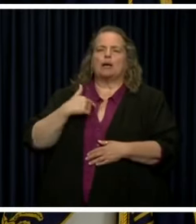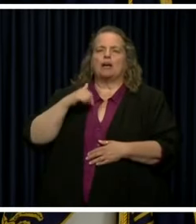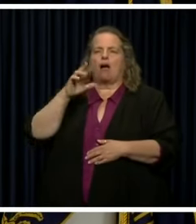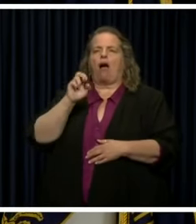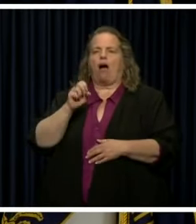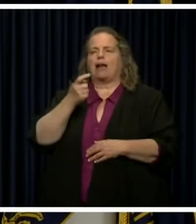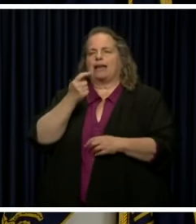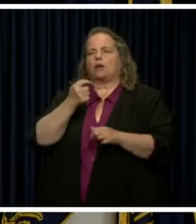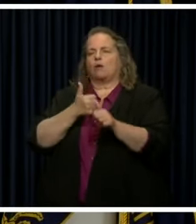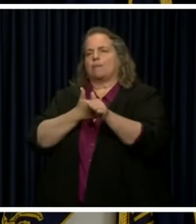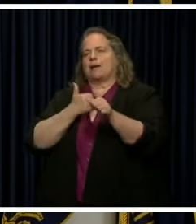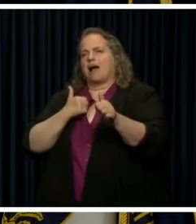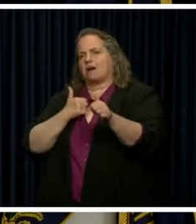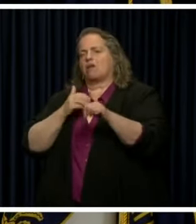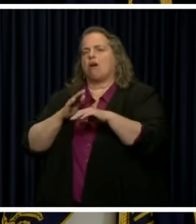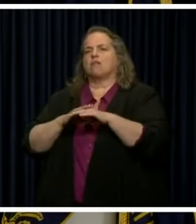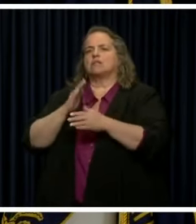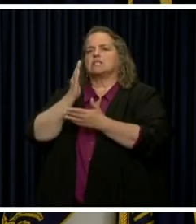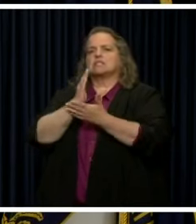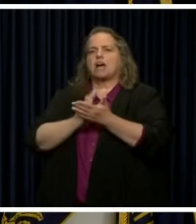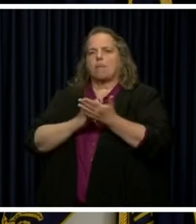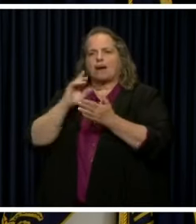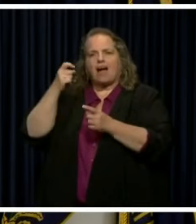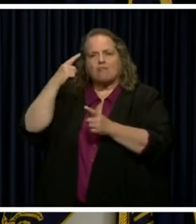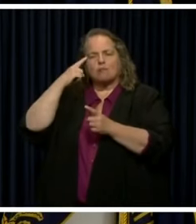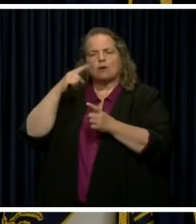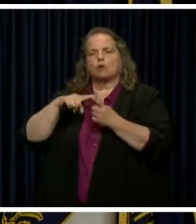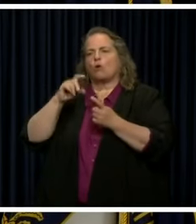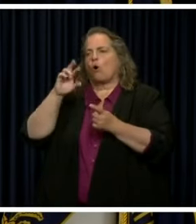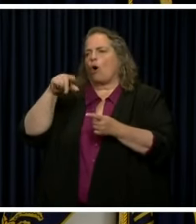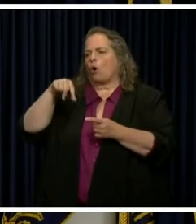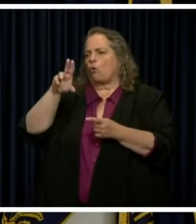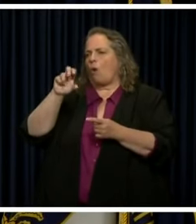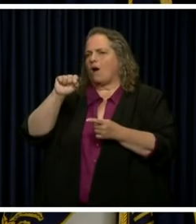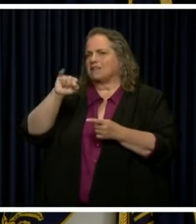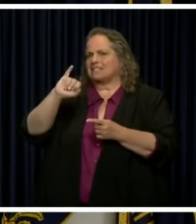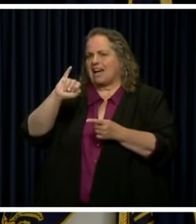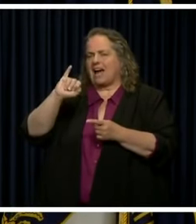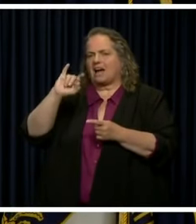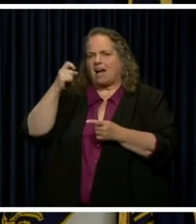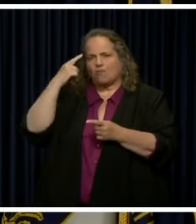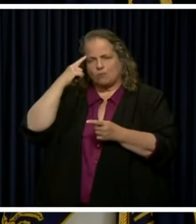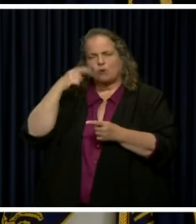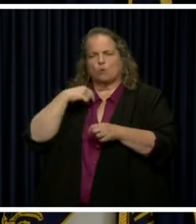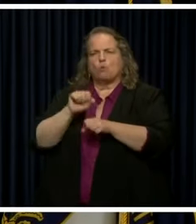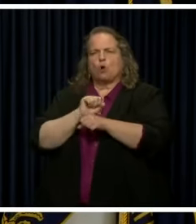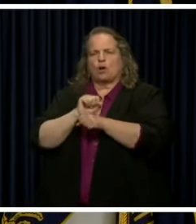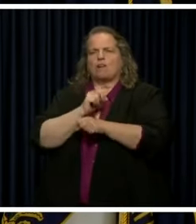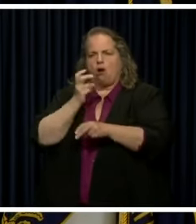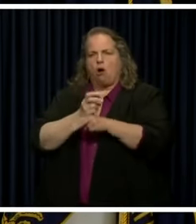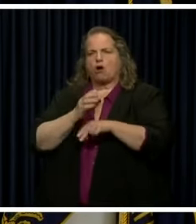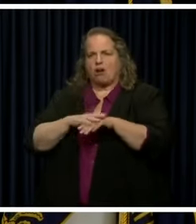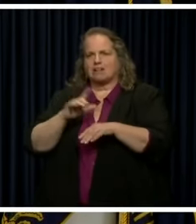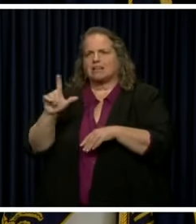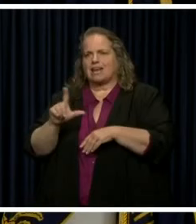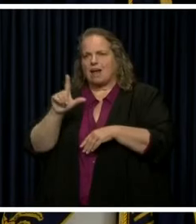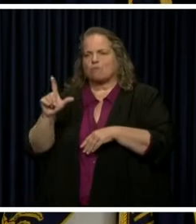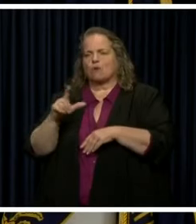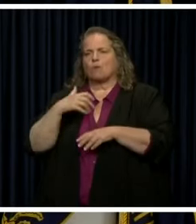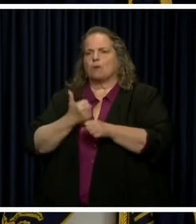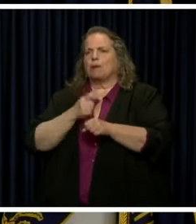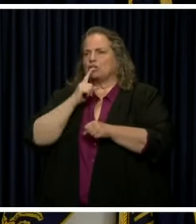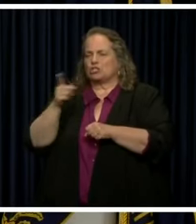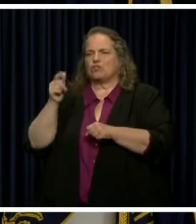or quasi-governmental groups like libraries. We're working really hard on that. We want to make sure that they can do it in